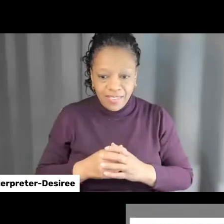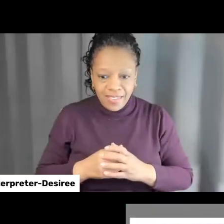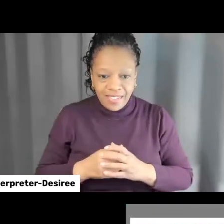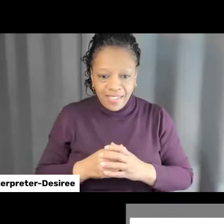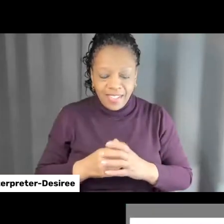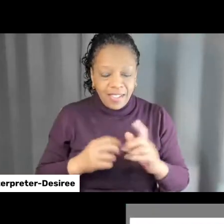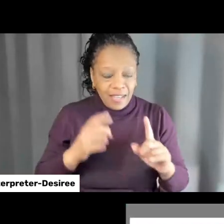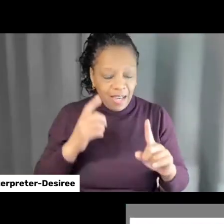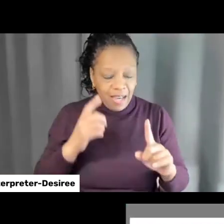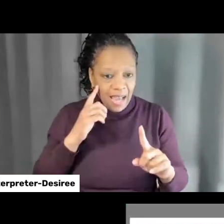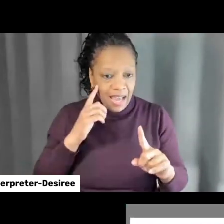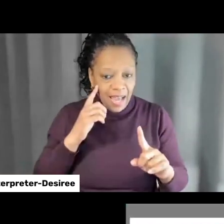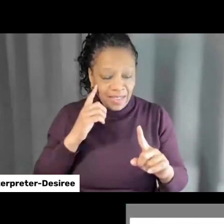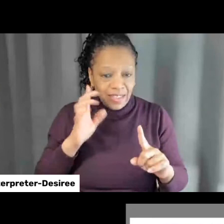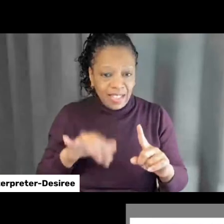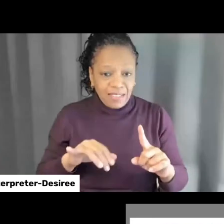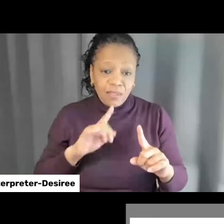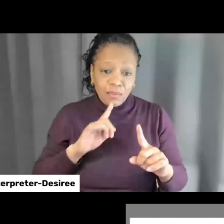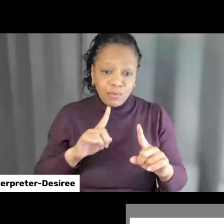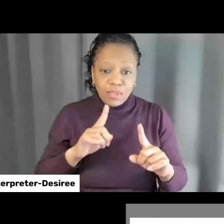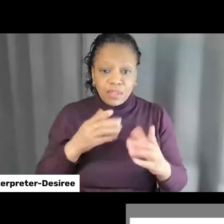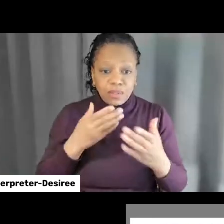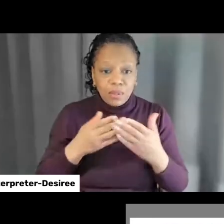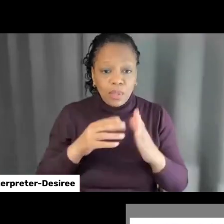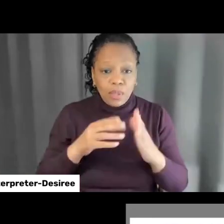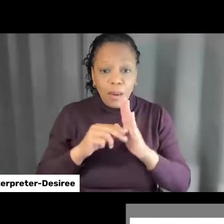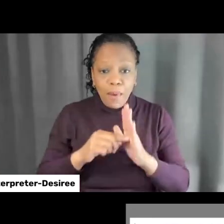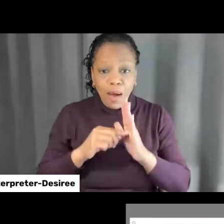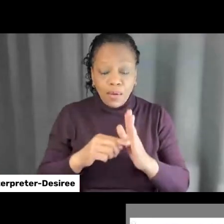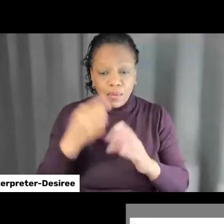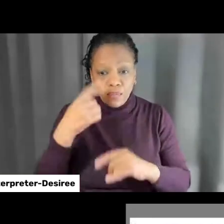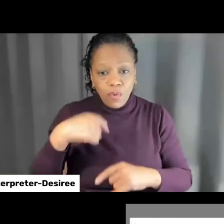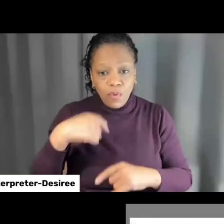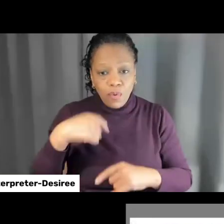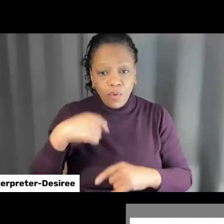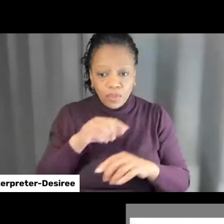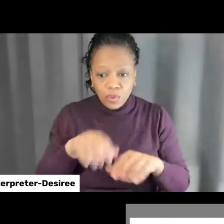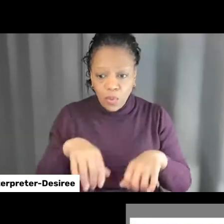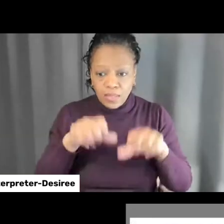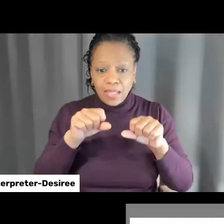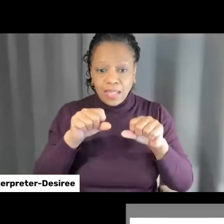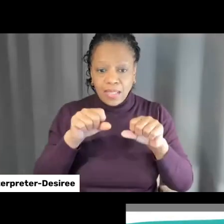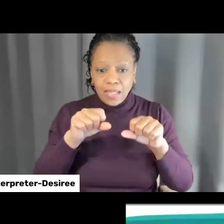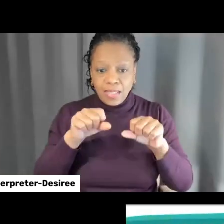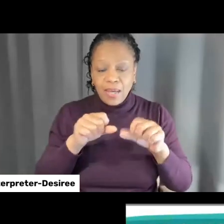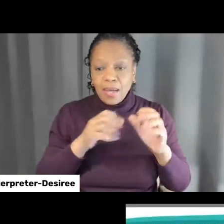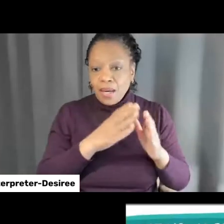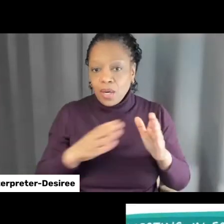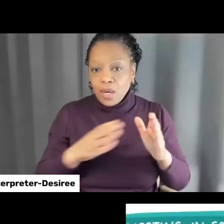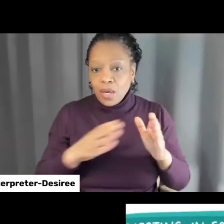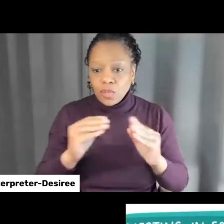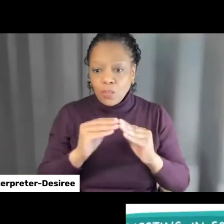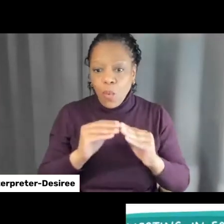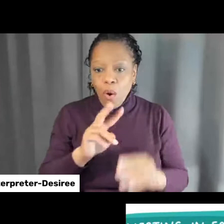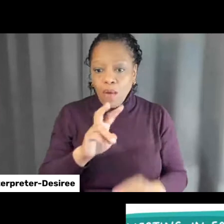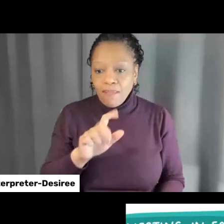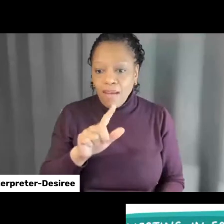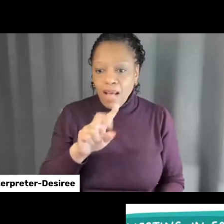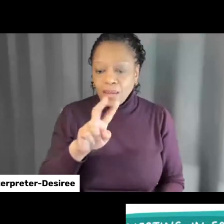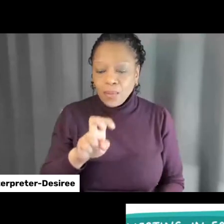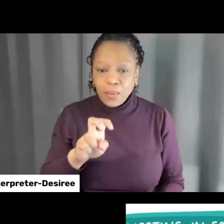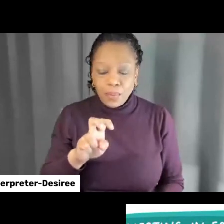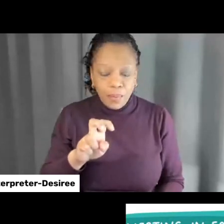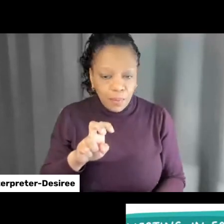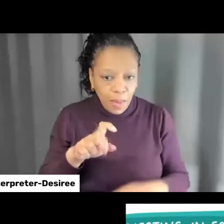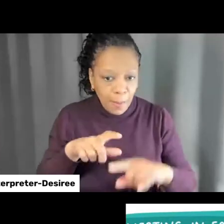within Cook County government to adopt across kind of more value-based policy making, and thinking about, we want to